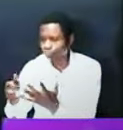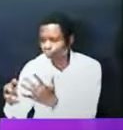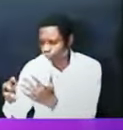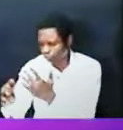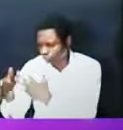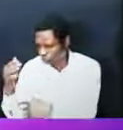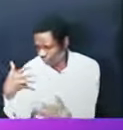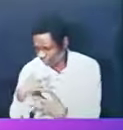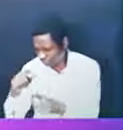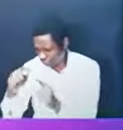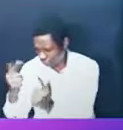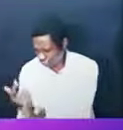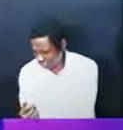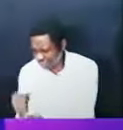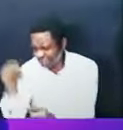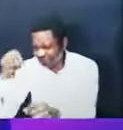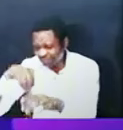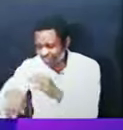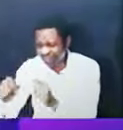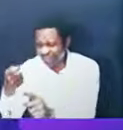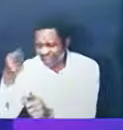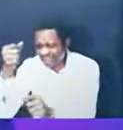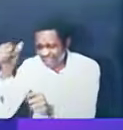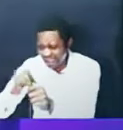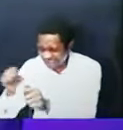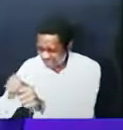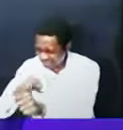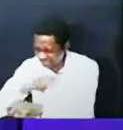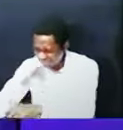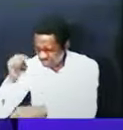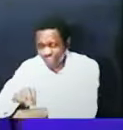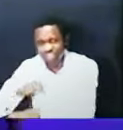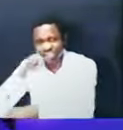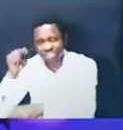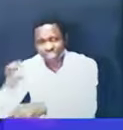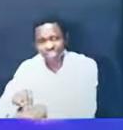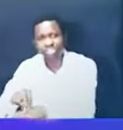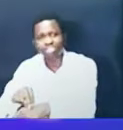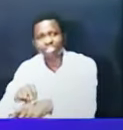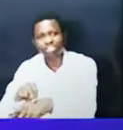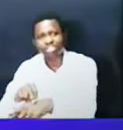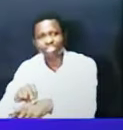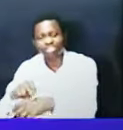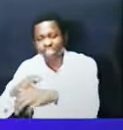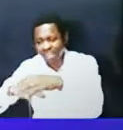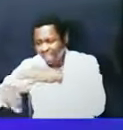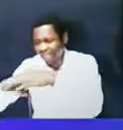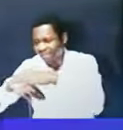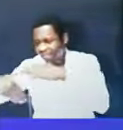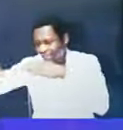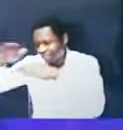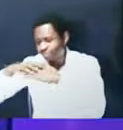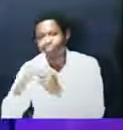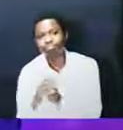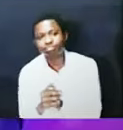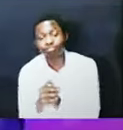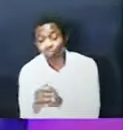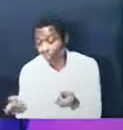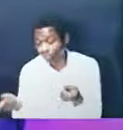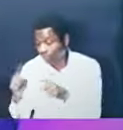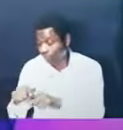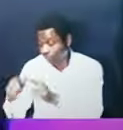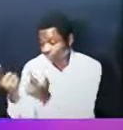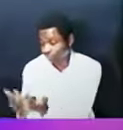Every nation under heaven. Now, you therefore be aware where you need part of the fairy for will free. We are saying, when they